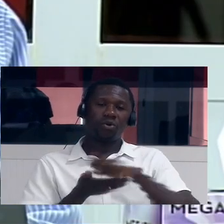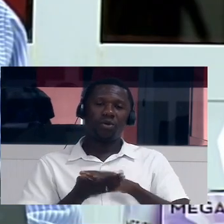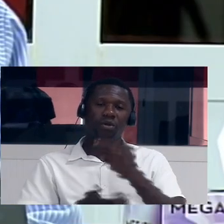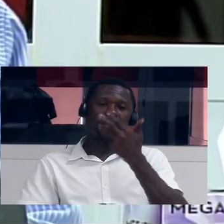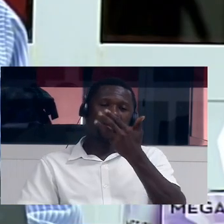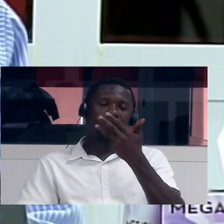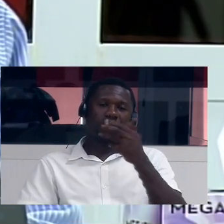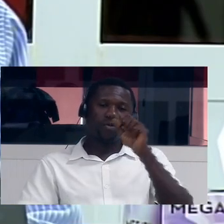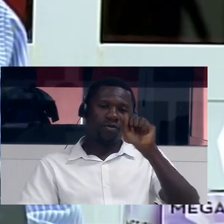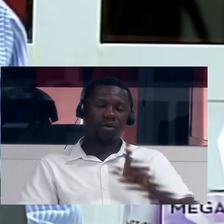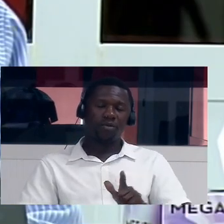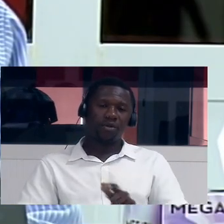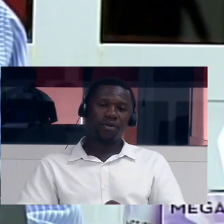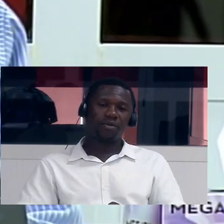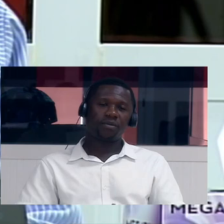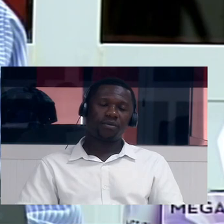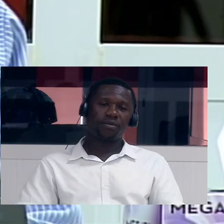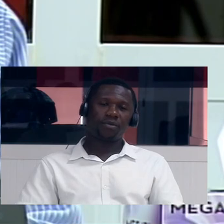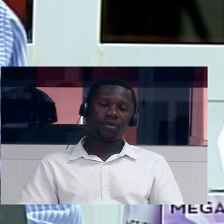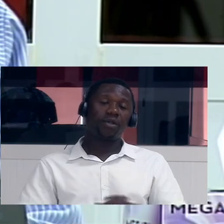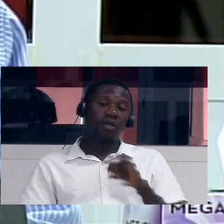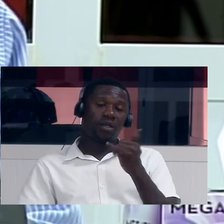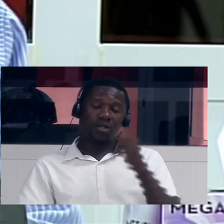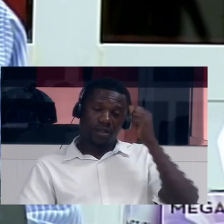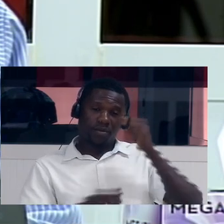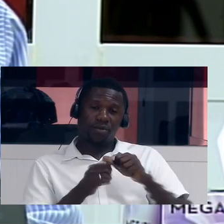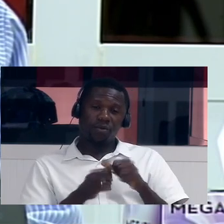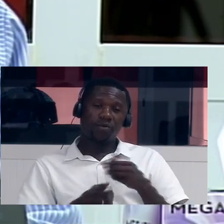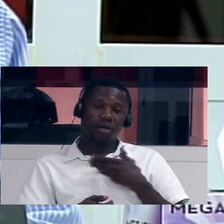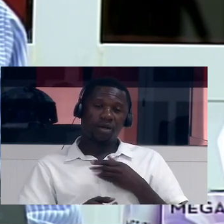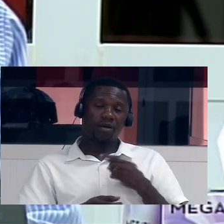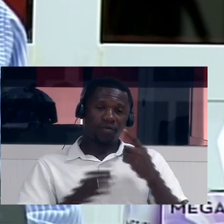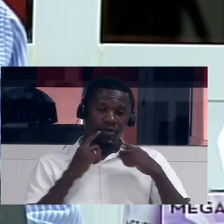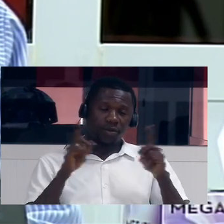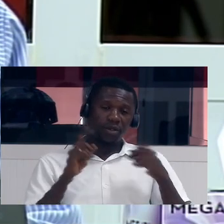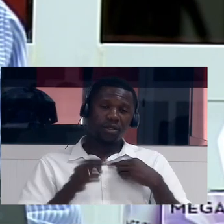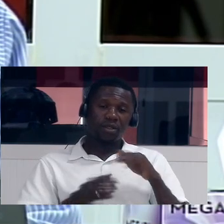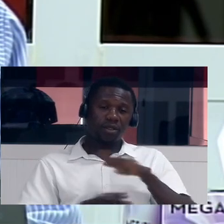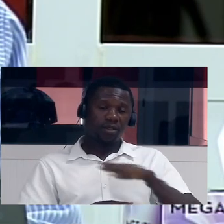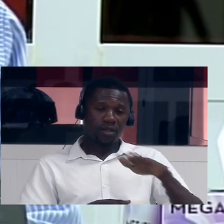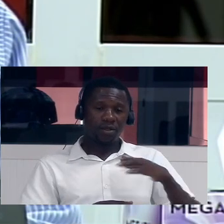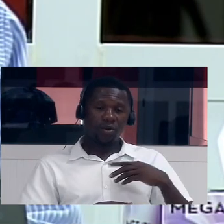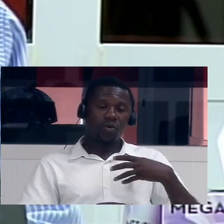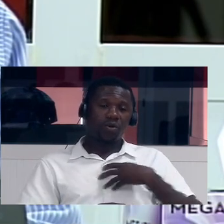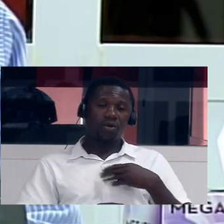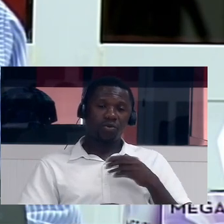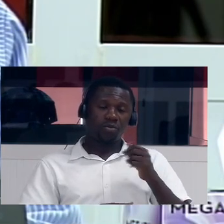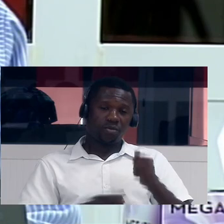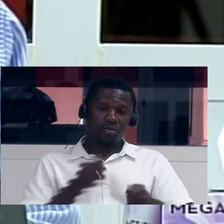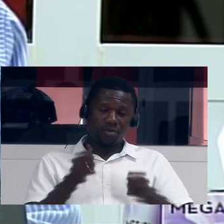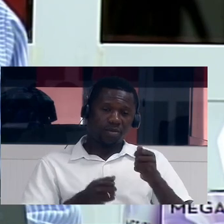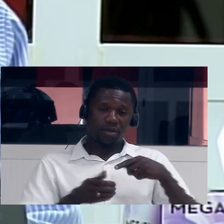yes. I remember we had further information that the children wanted to march into Banjul to go and see the